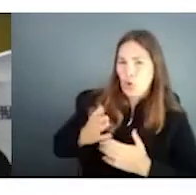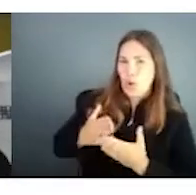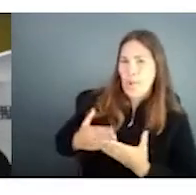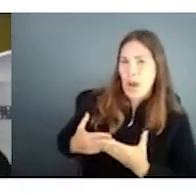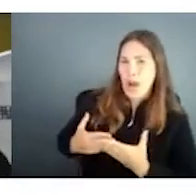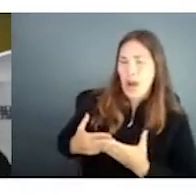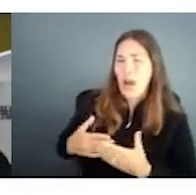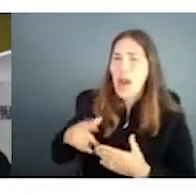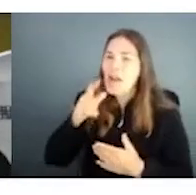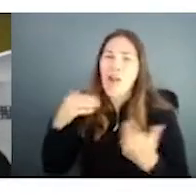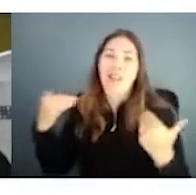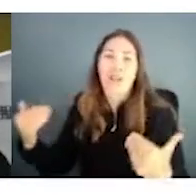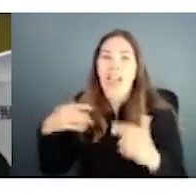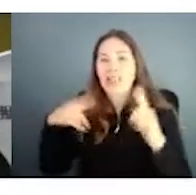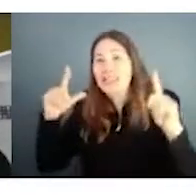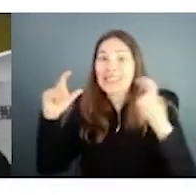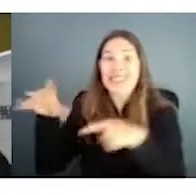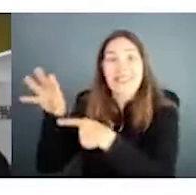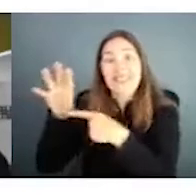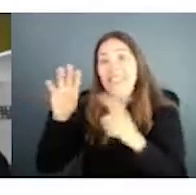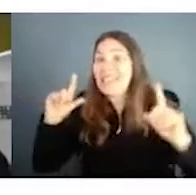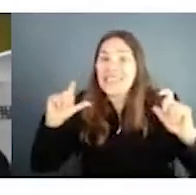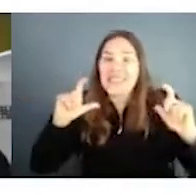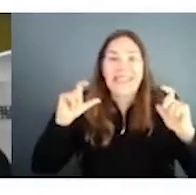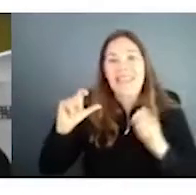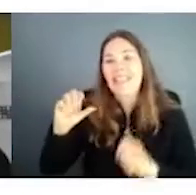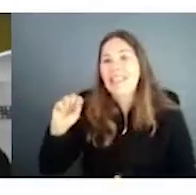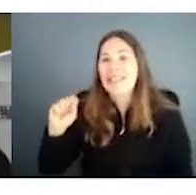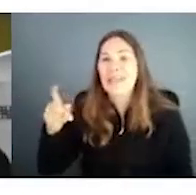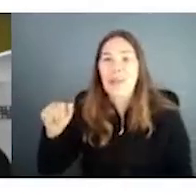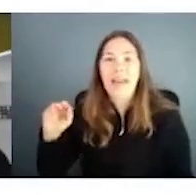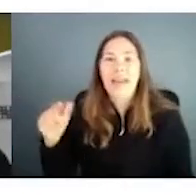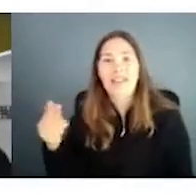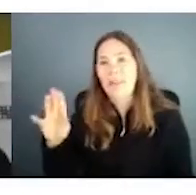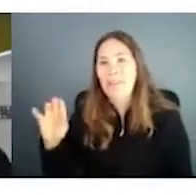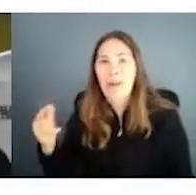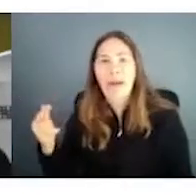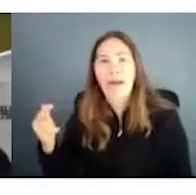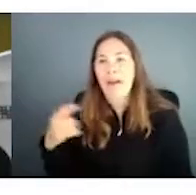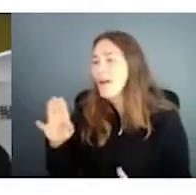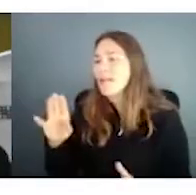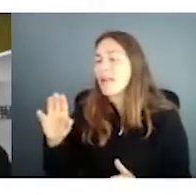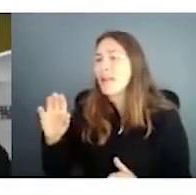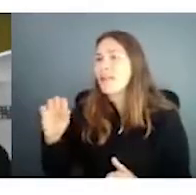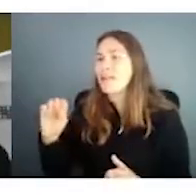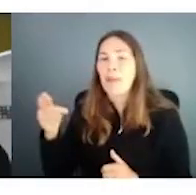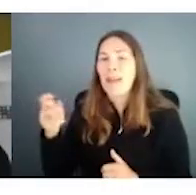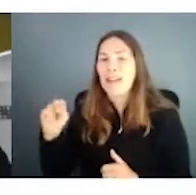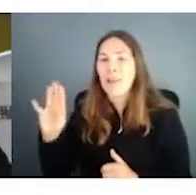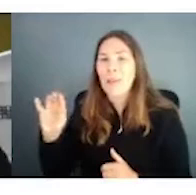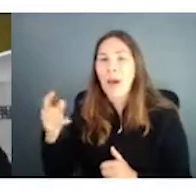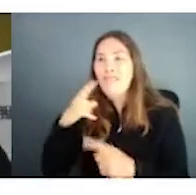go out and take all SpongeBob pictures from the web. And then the biggest challenge there is, how do I get pictures off